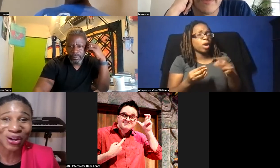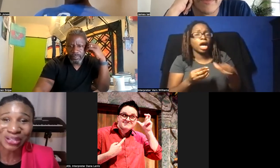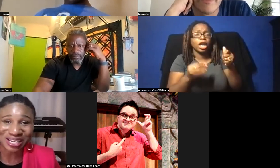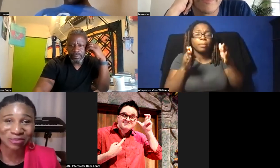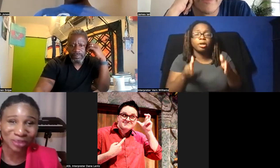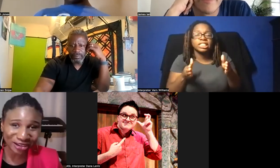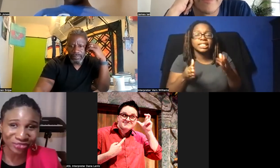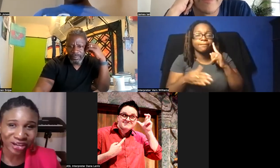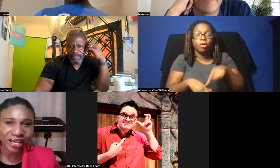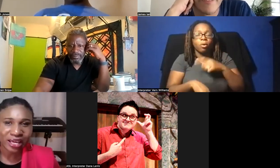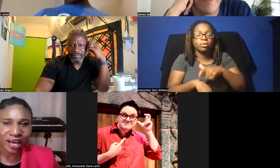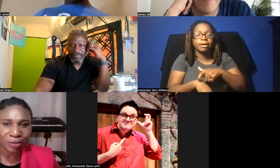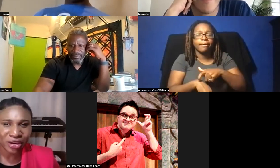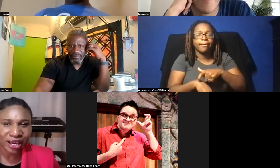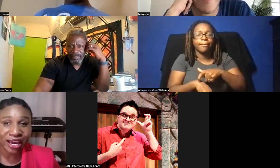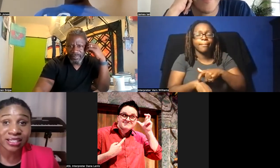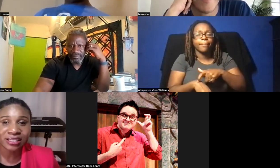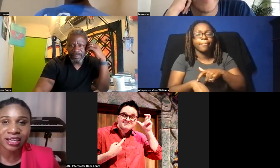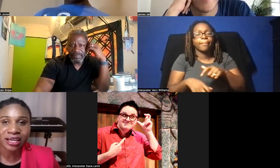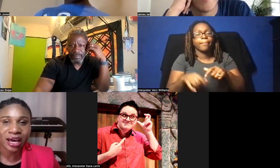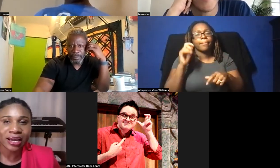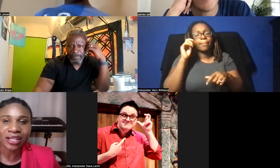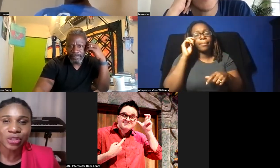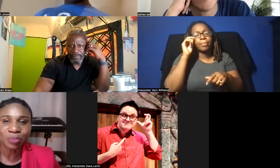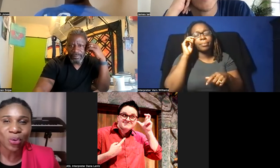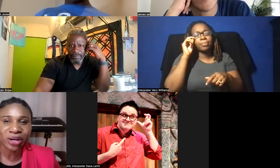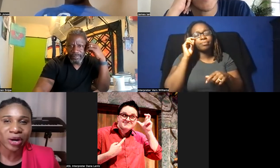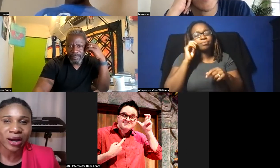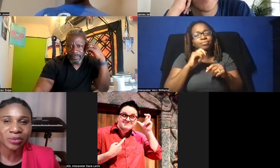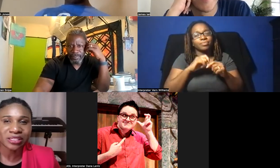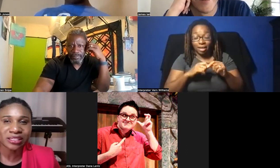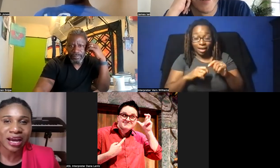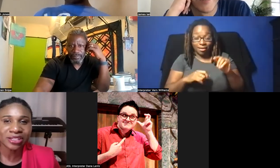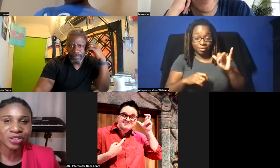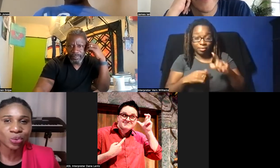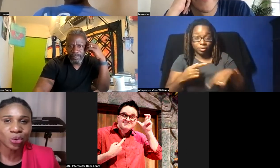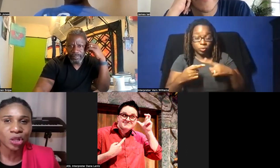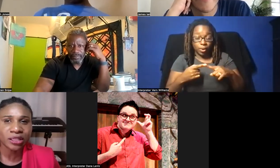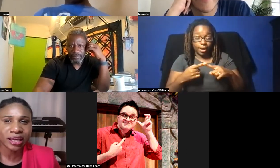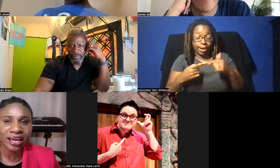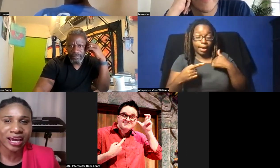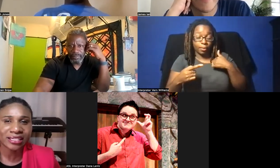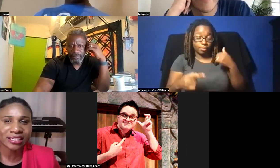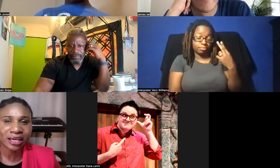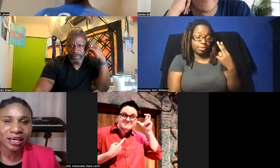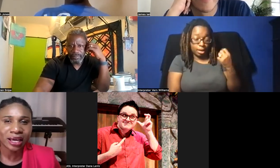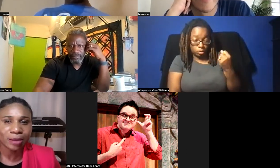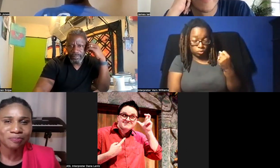a long time in my life. And I got to a point where I was in high school